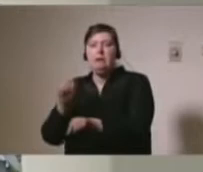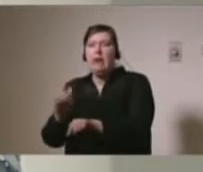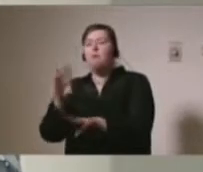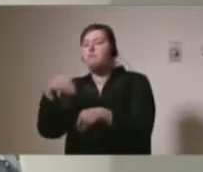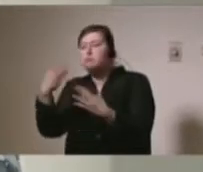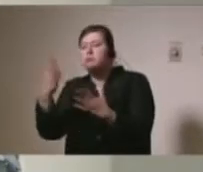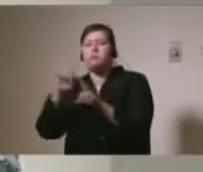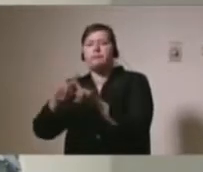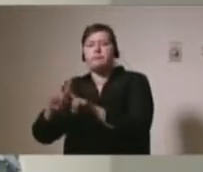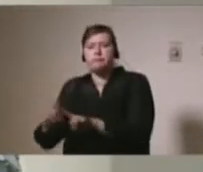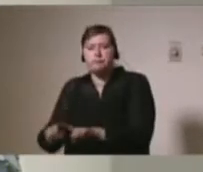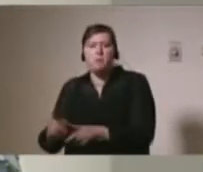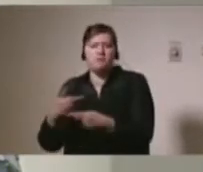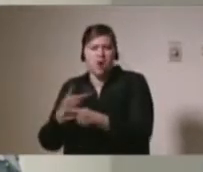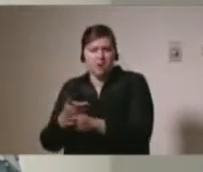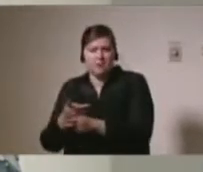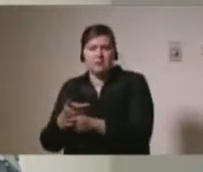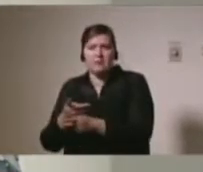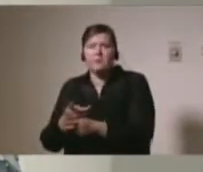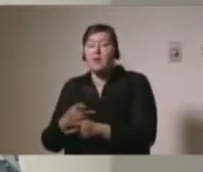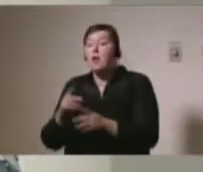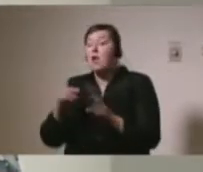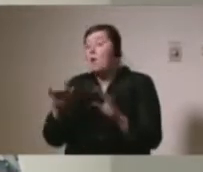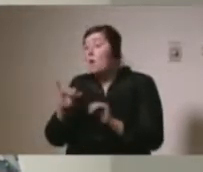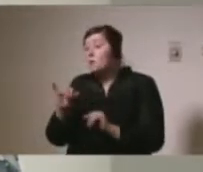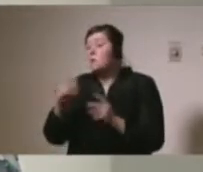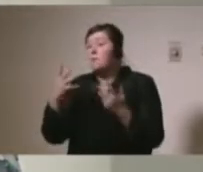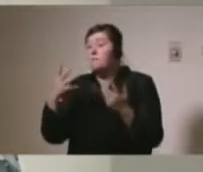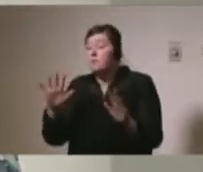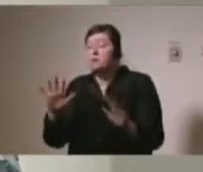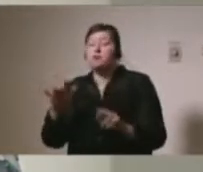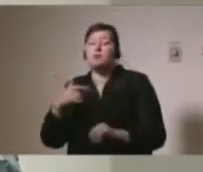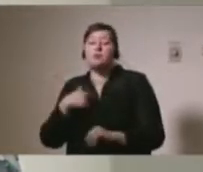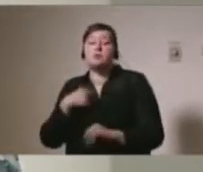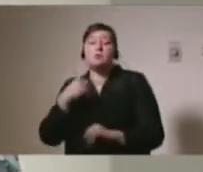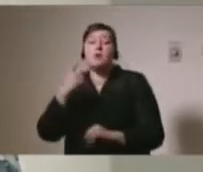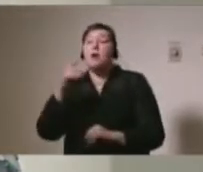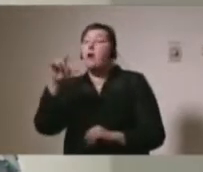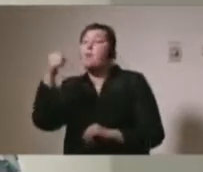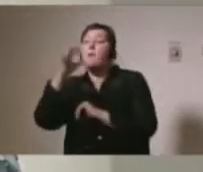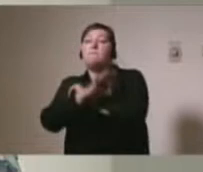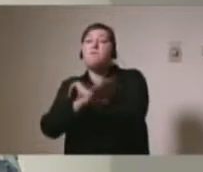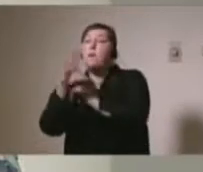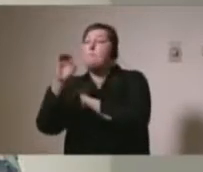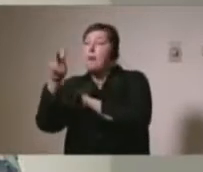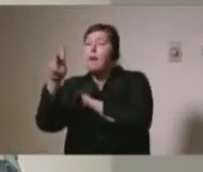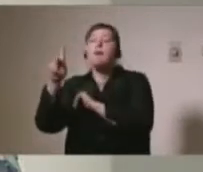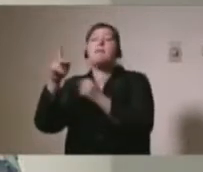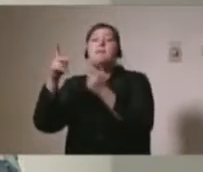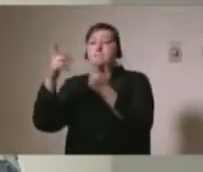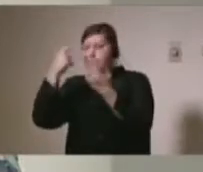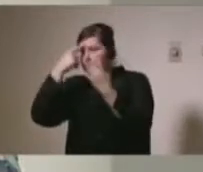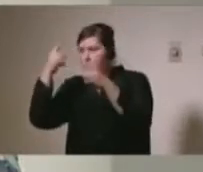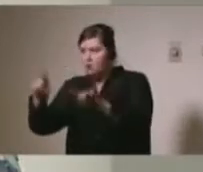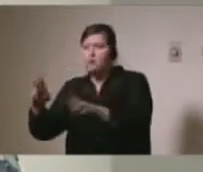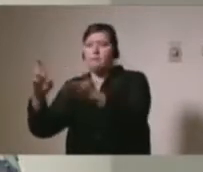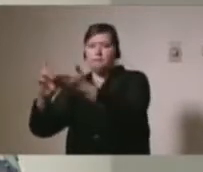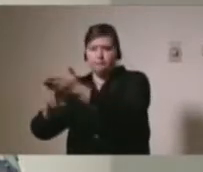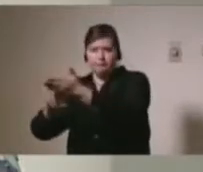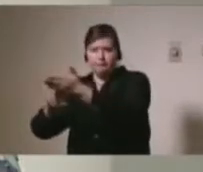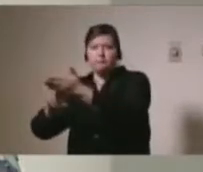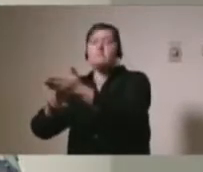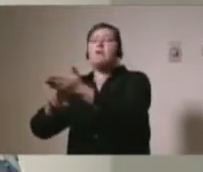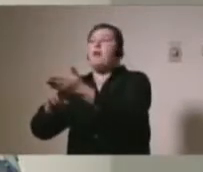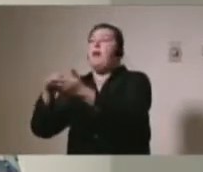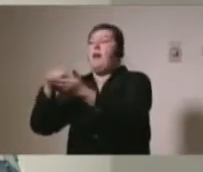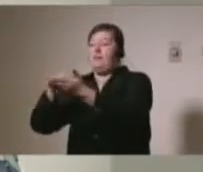And by signing agreements with Italian and foreign banks, we have been able to sell products